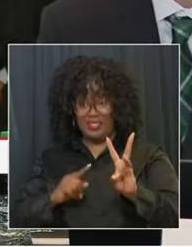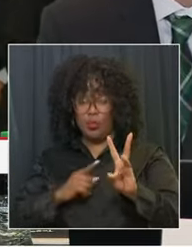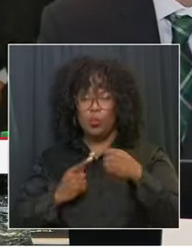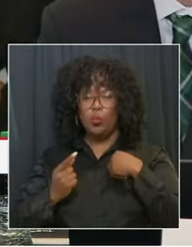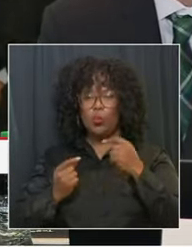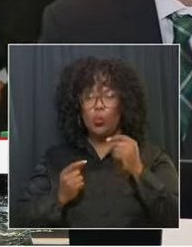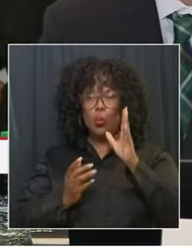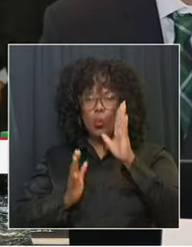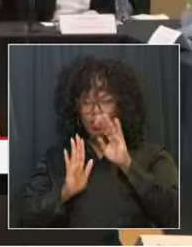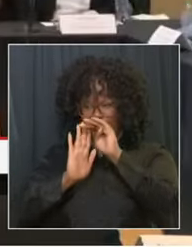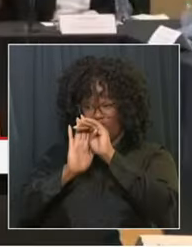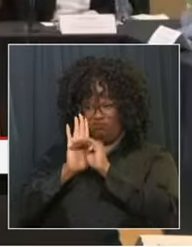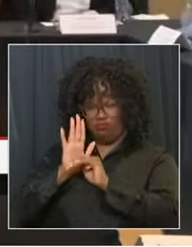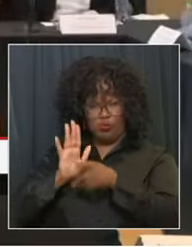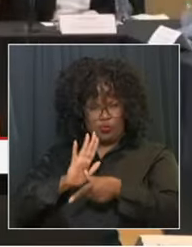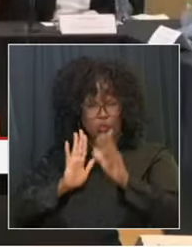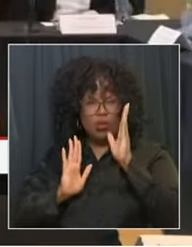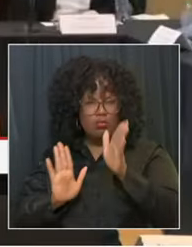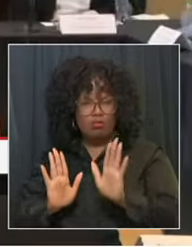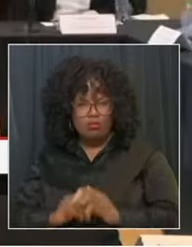Councilmember Allen.